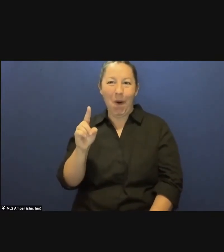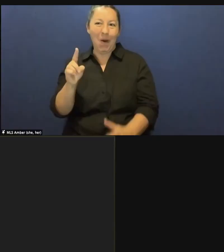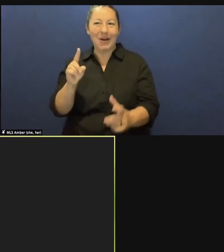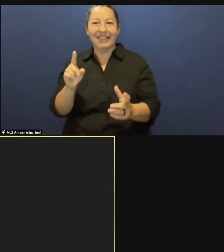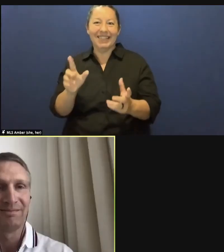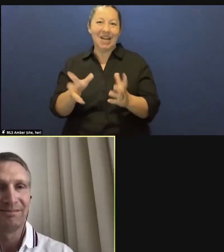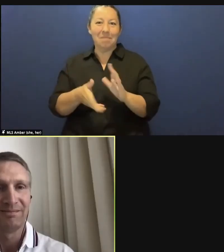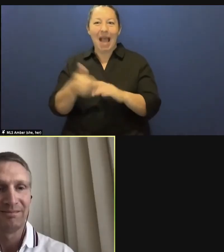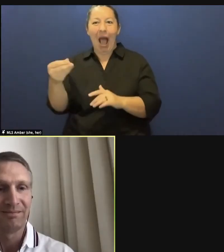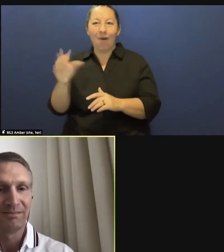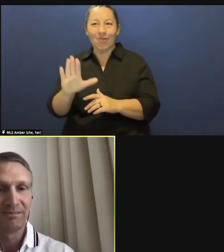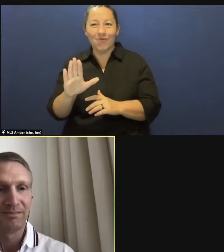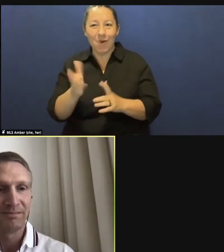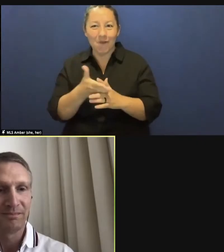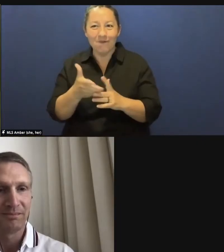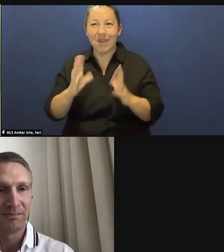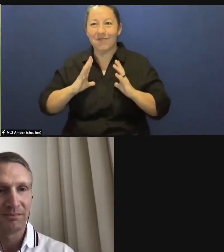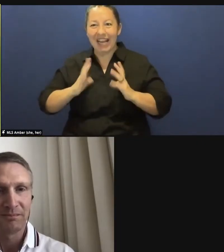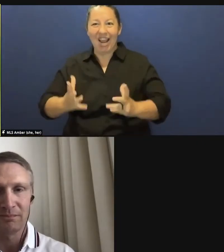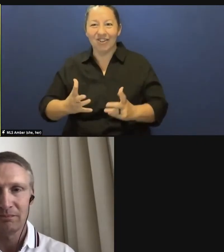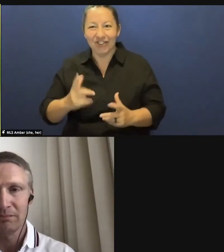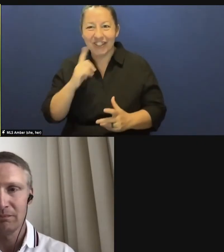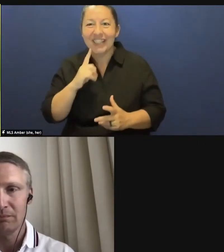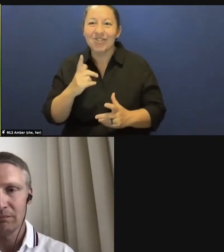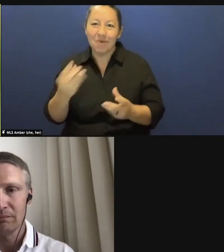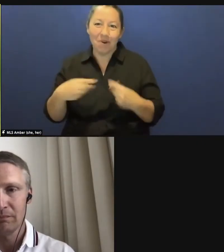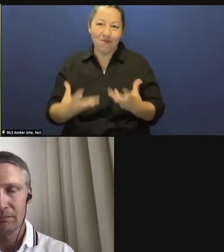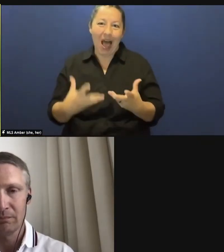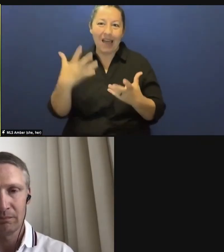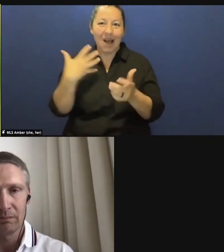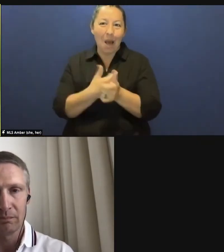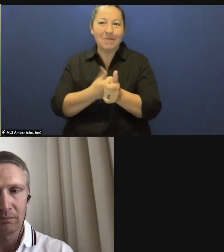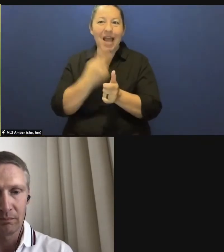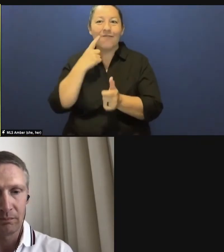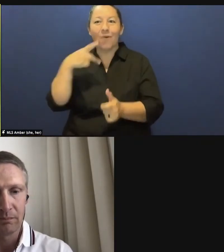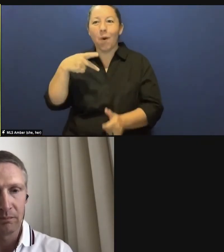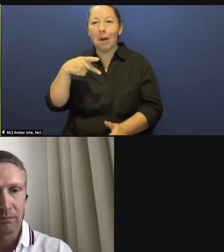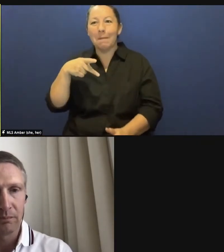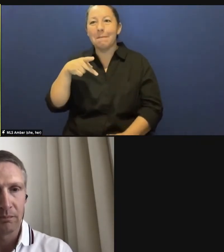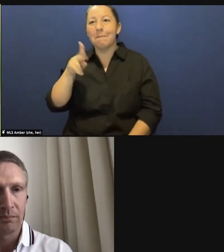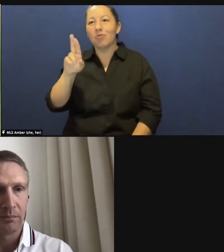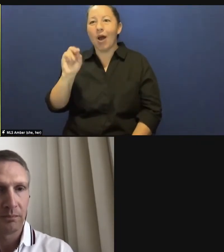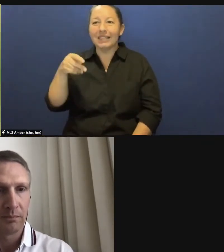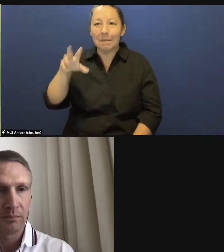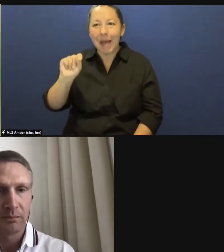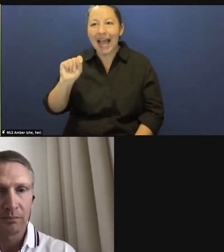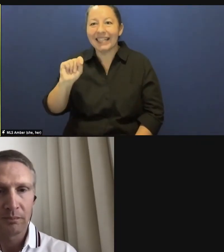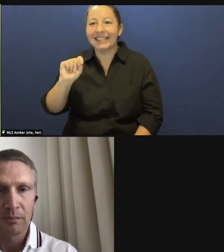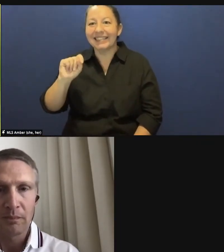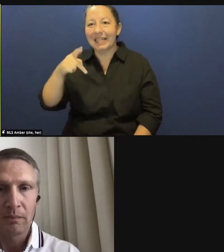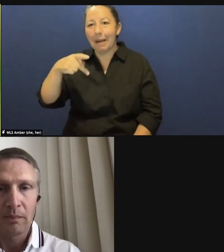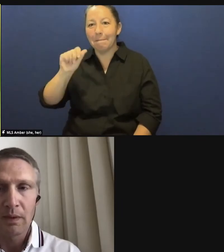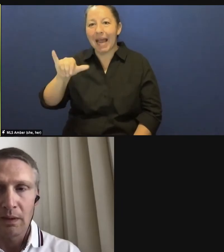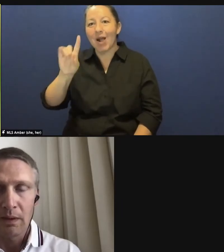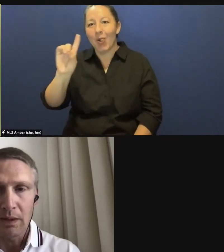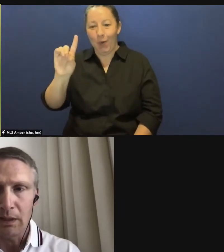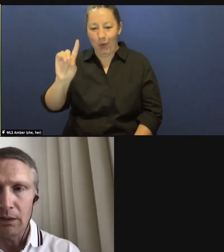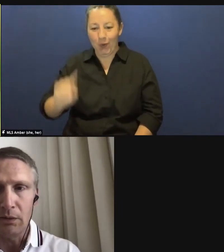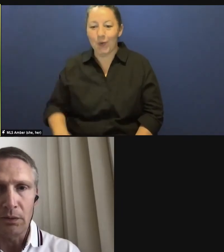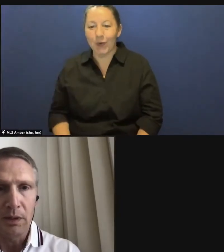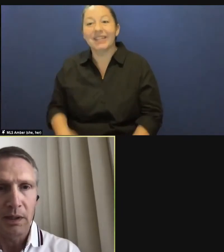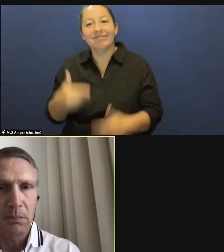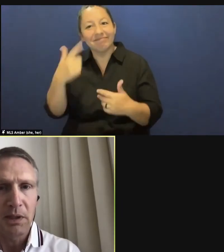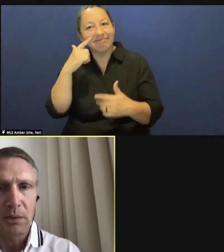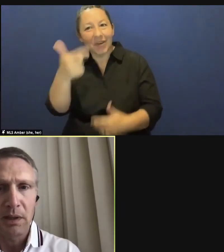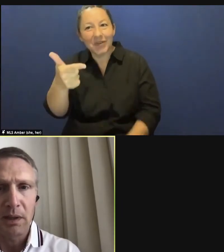and giving us an update on prospect payload activities. So over to you, you have 10 minutes. Thank